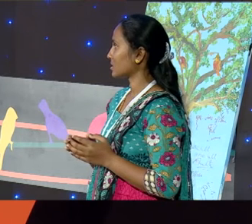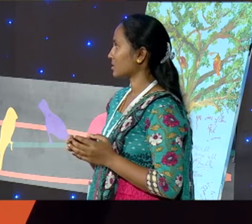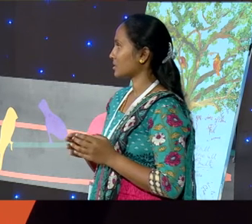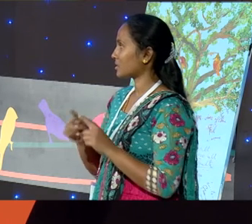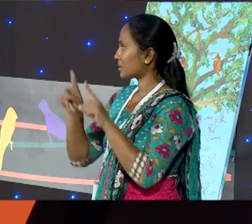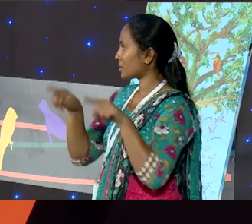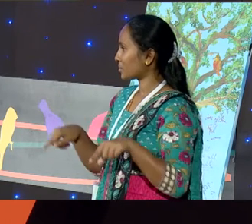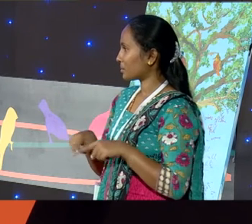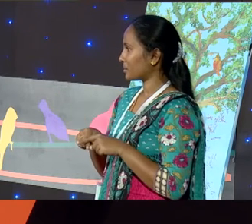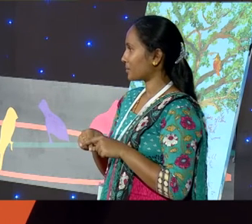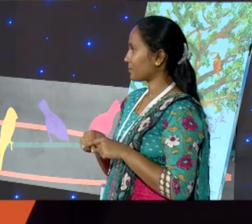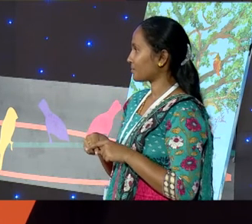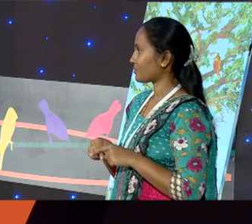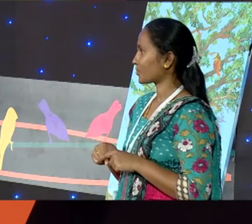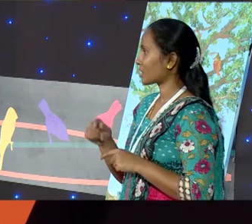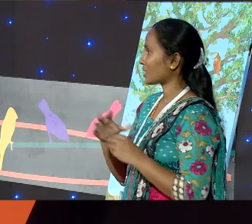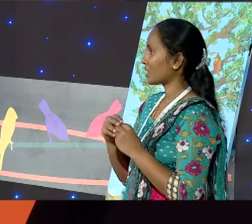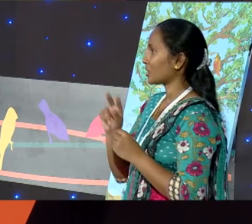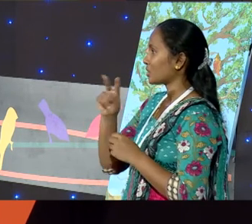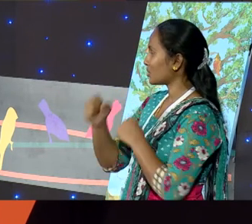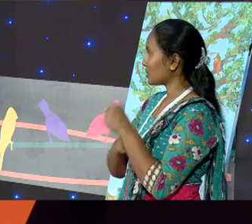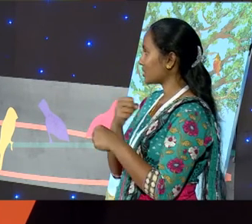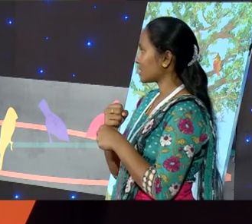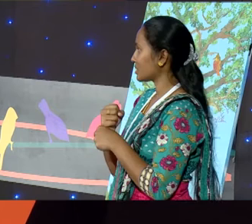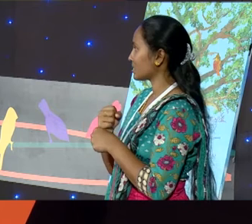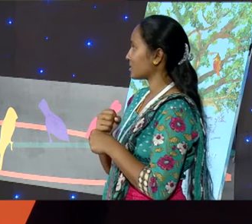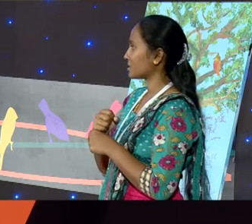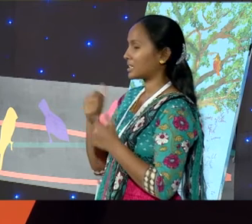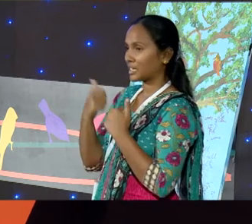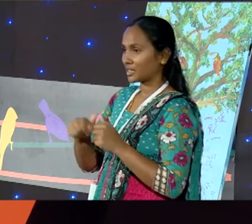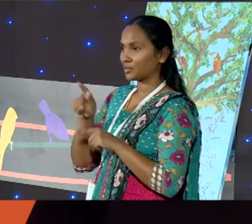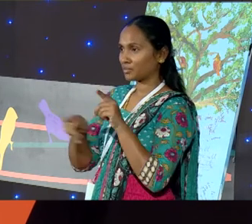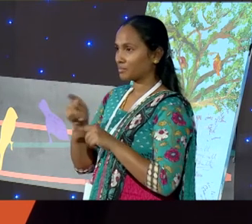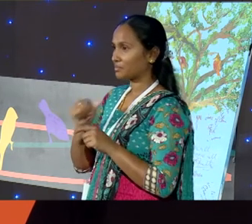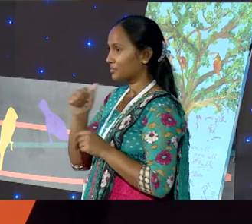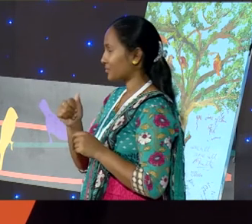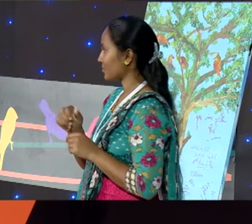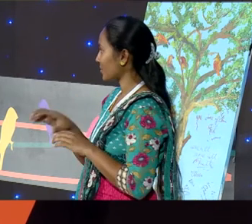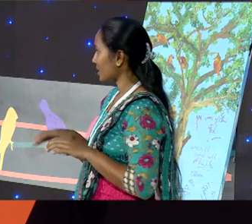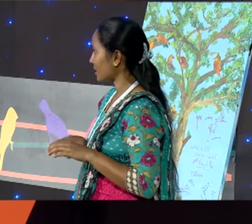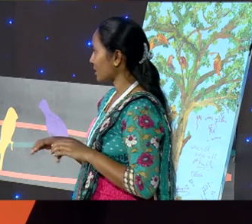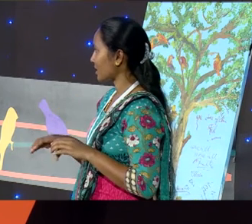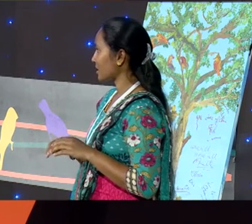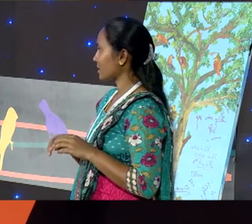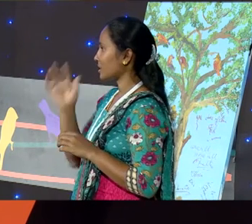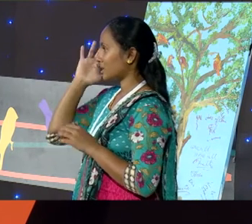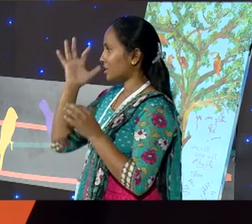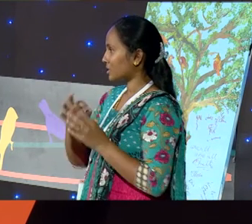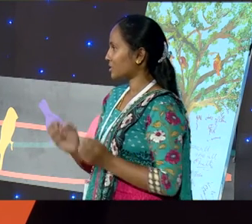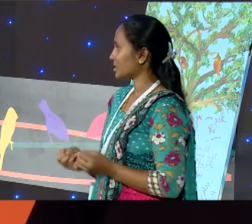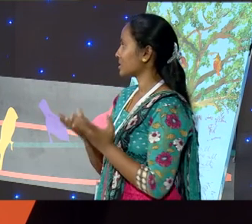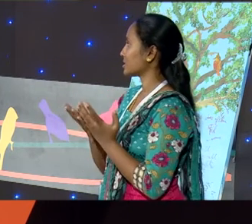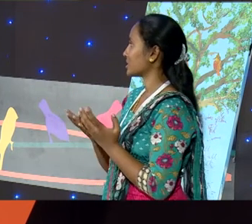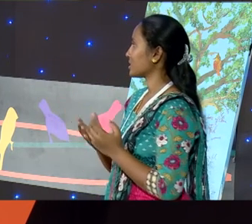paper. And within 2 years, I quit that private college, and I think everybody in the world thought that I'm mad. Two-thirds into my graduation, I decided to restart my